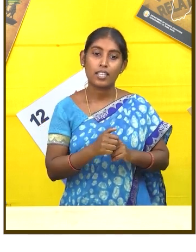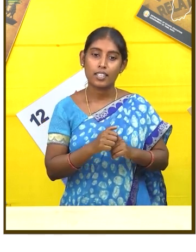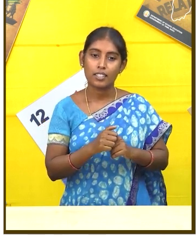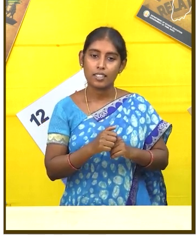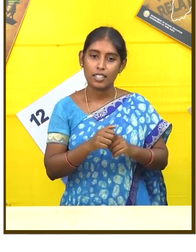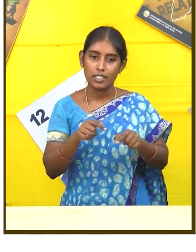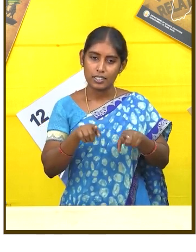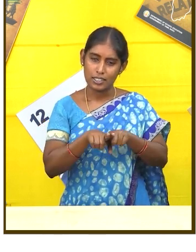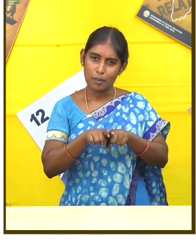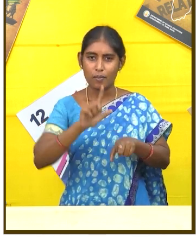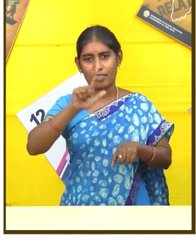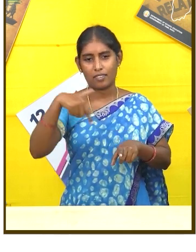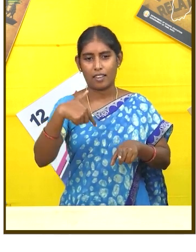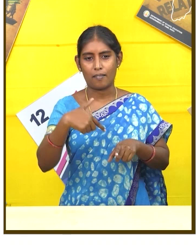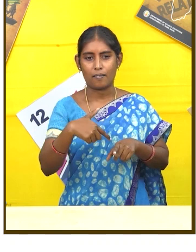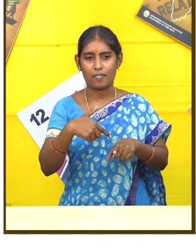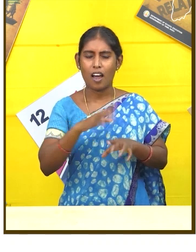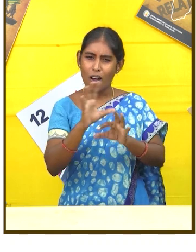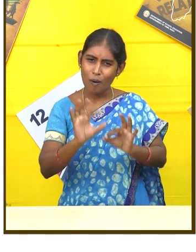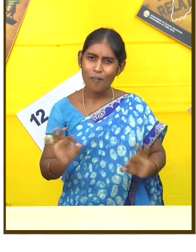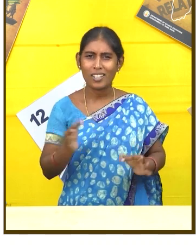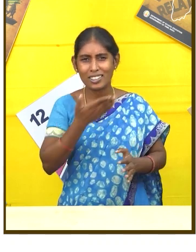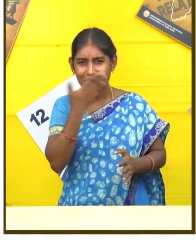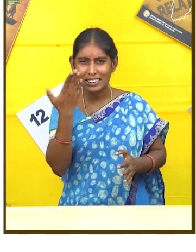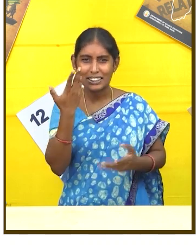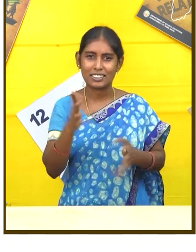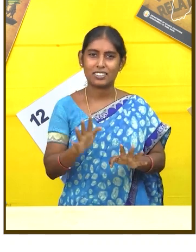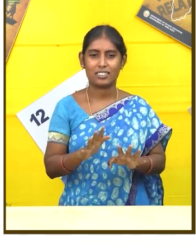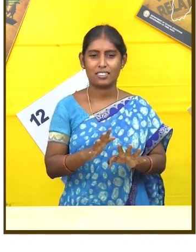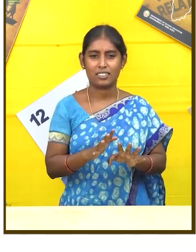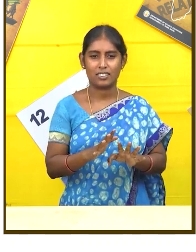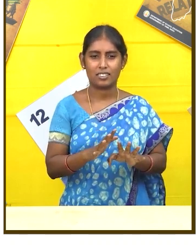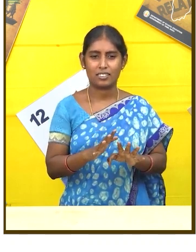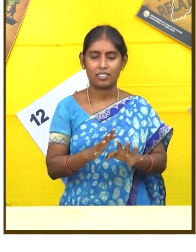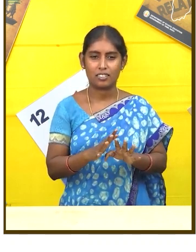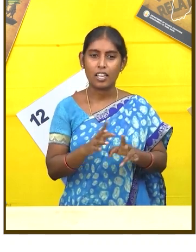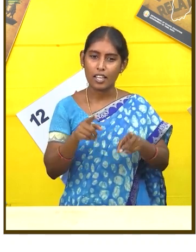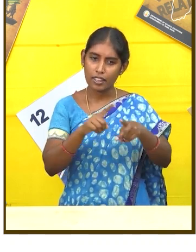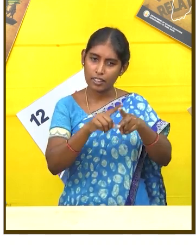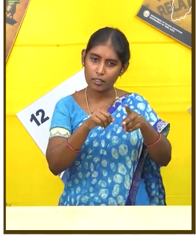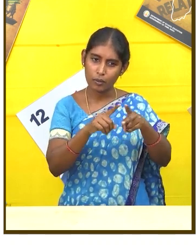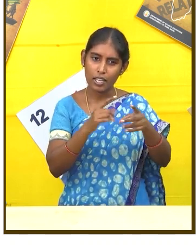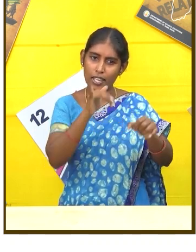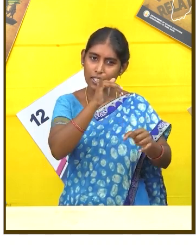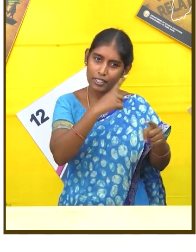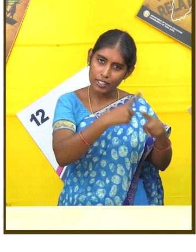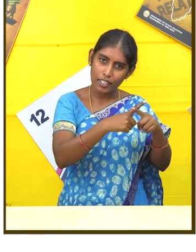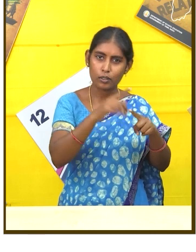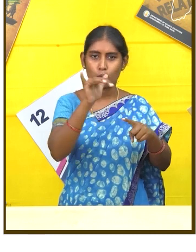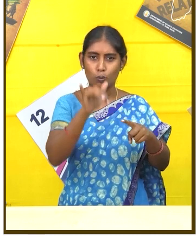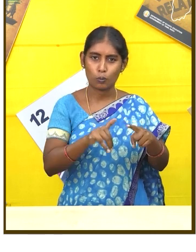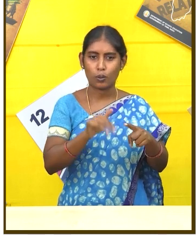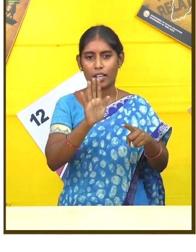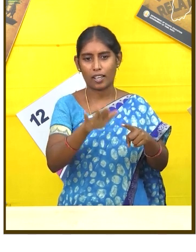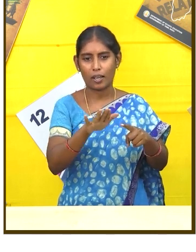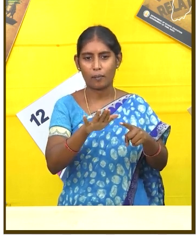7. So equal to 7. That's all. Very simple. But it has 2 variables, x